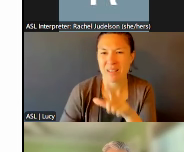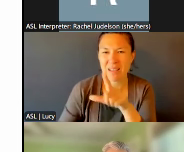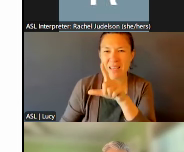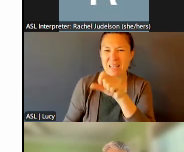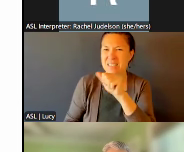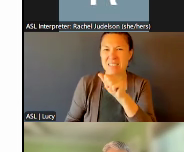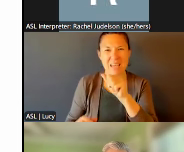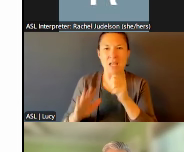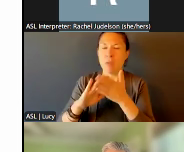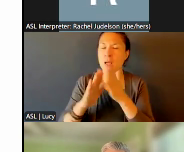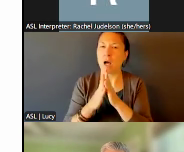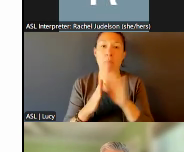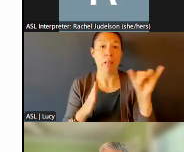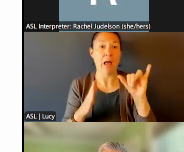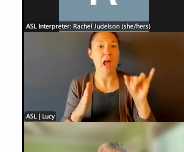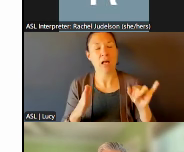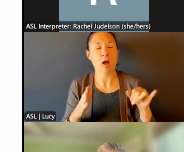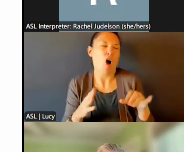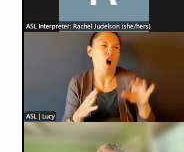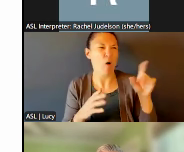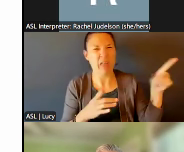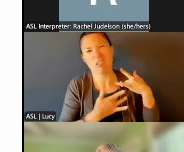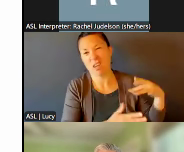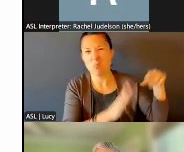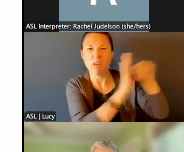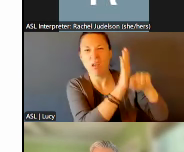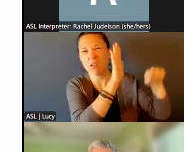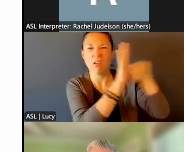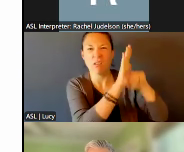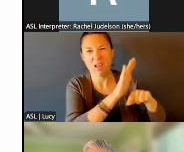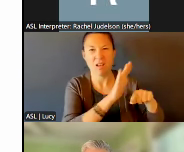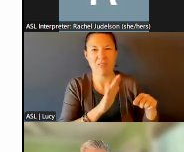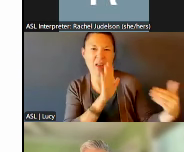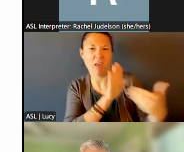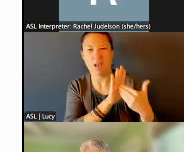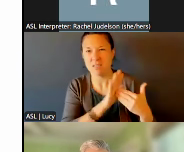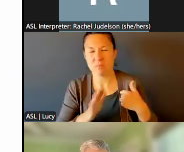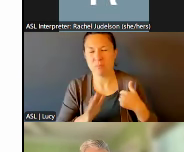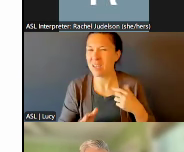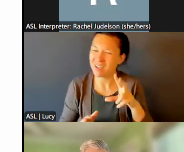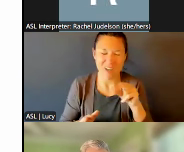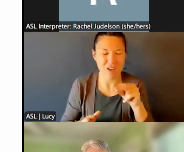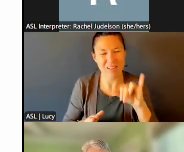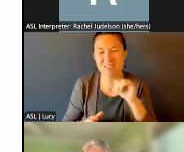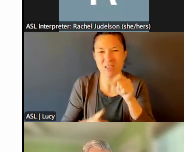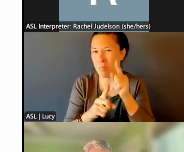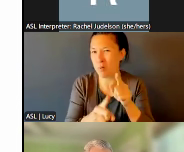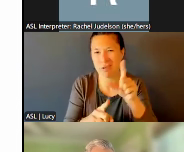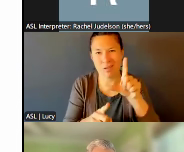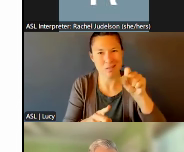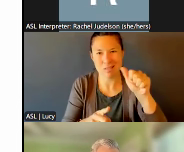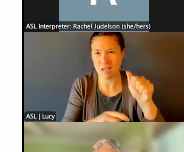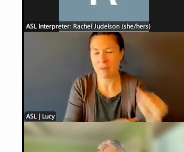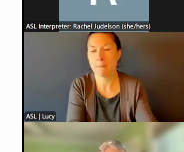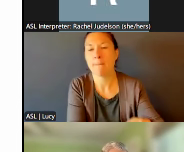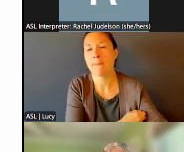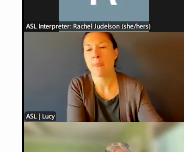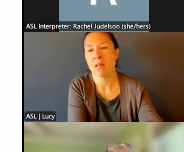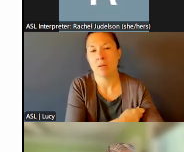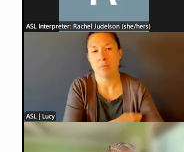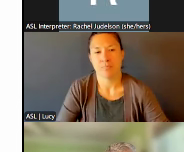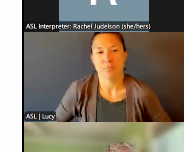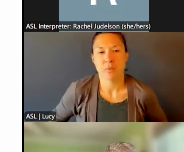do. The second point is that we're hoping that your comments will reflect the score that you